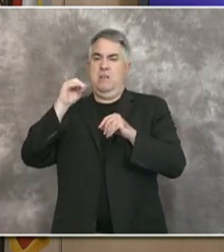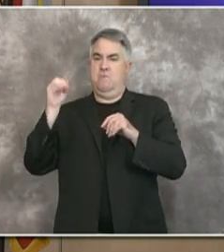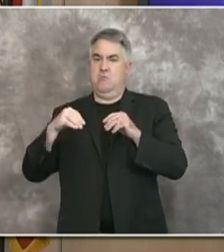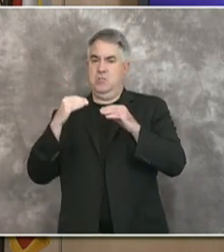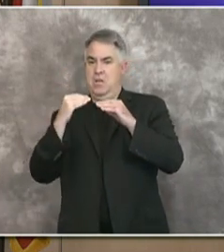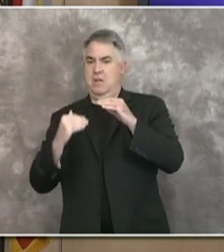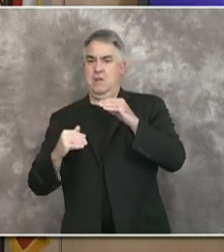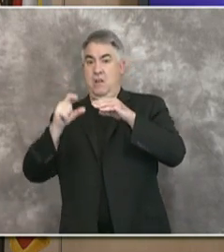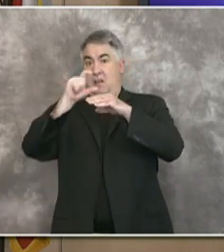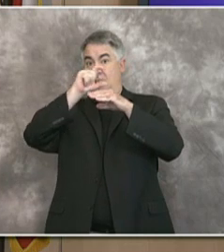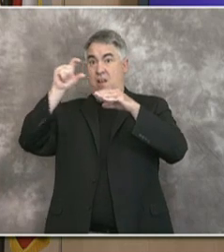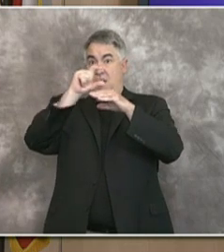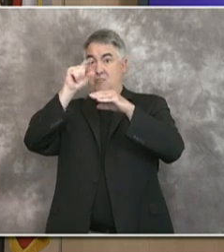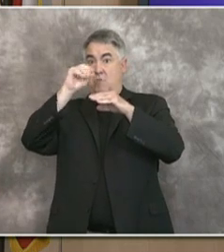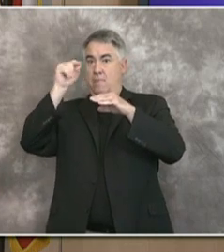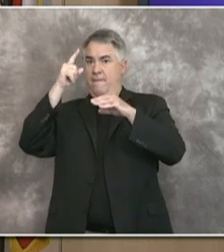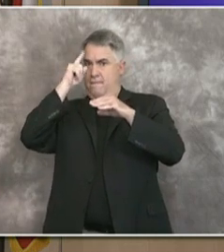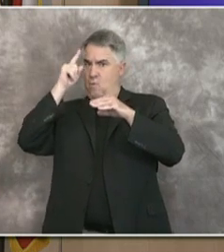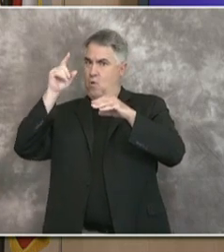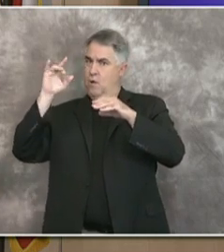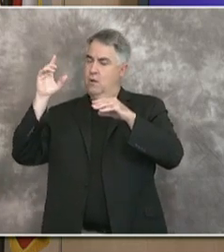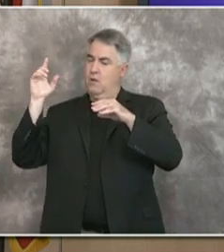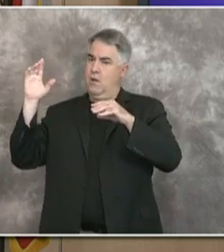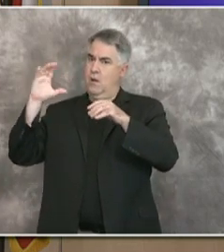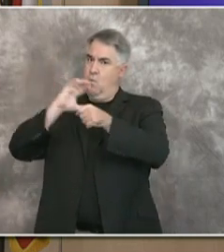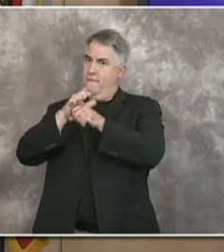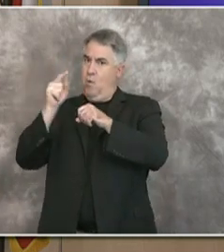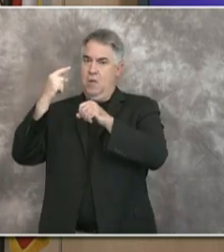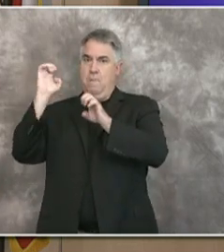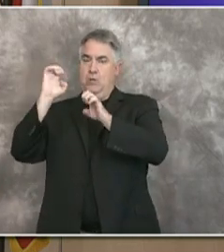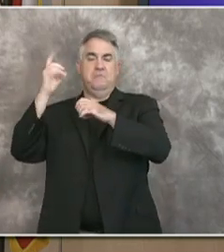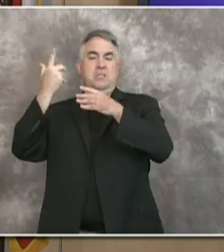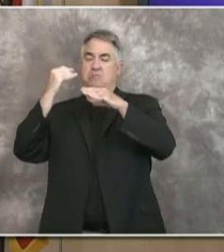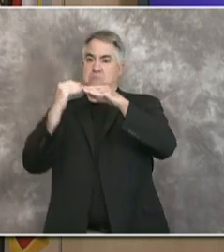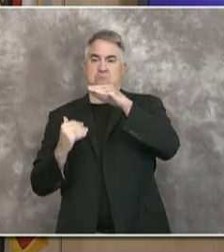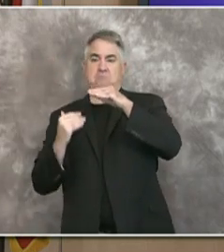face. And our current ICU, again, 160 COVID,